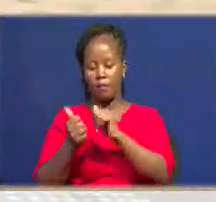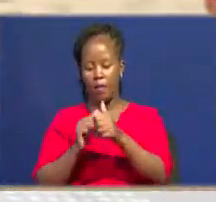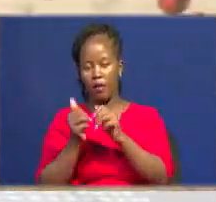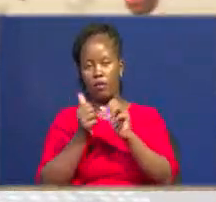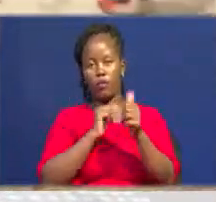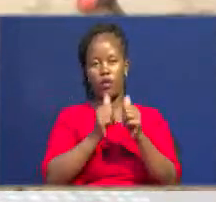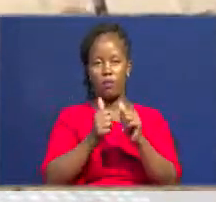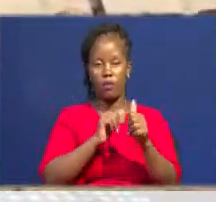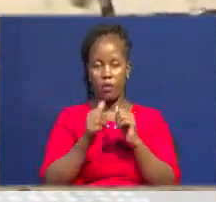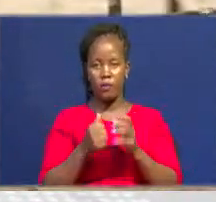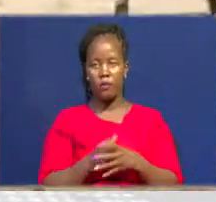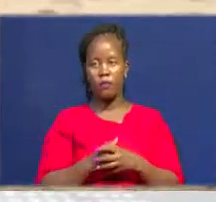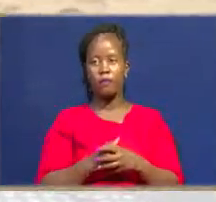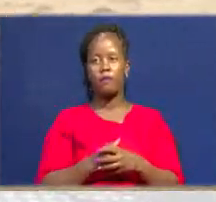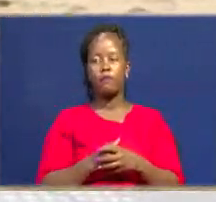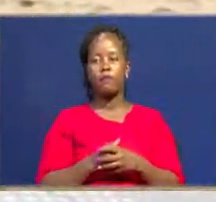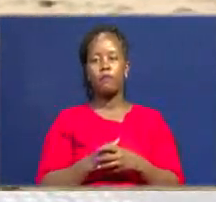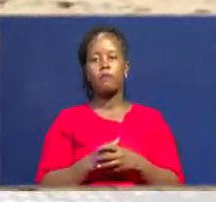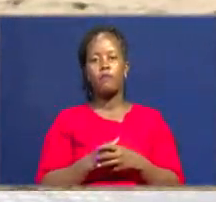year.